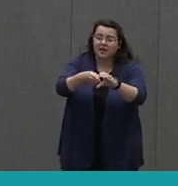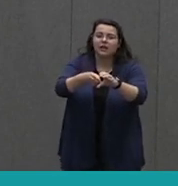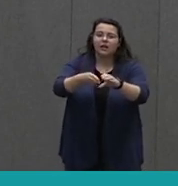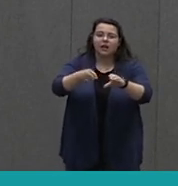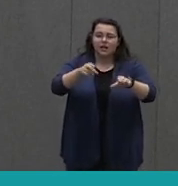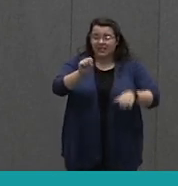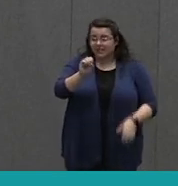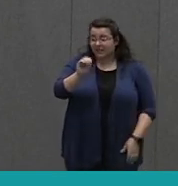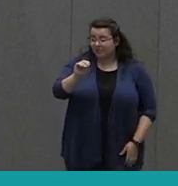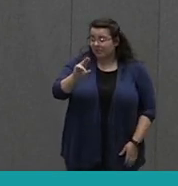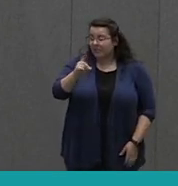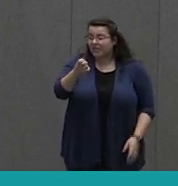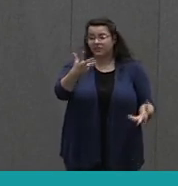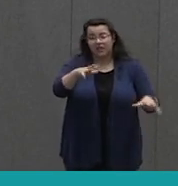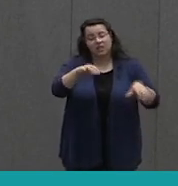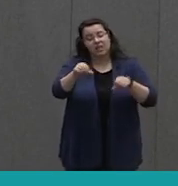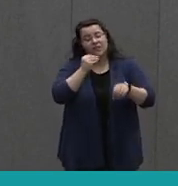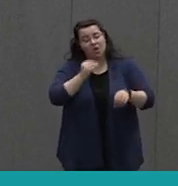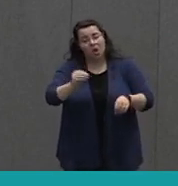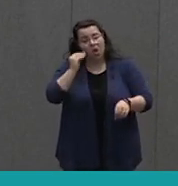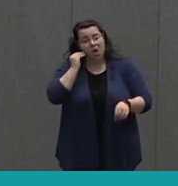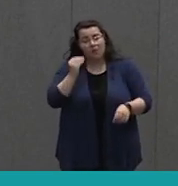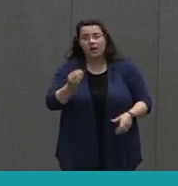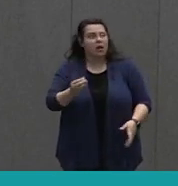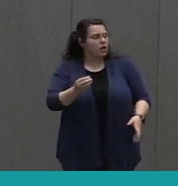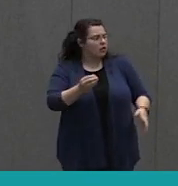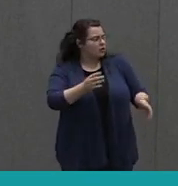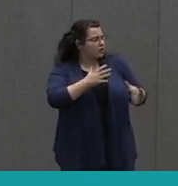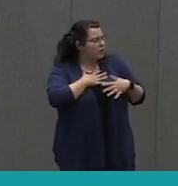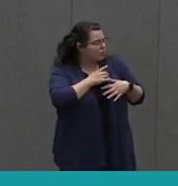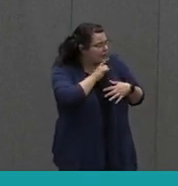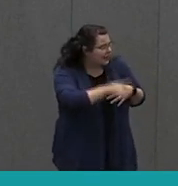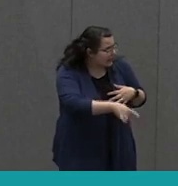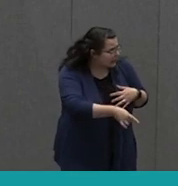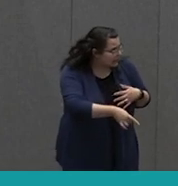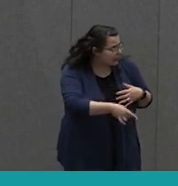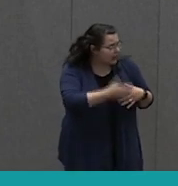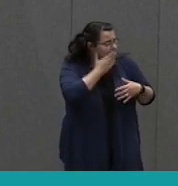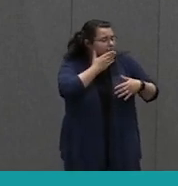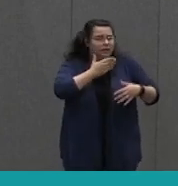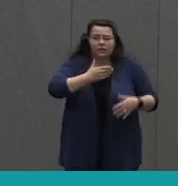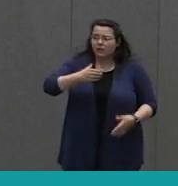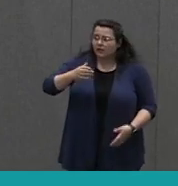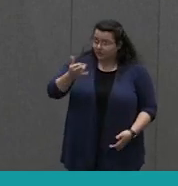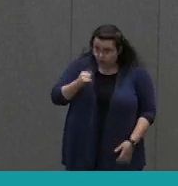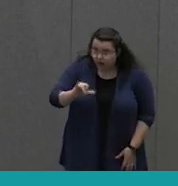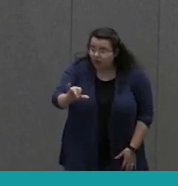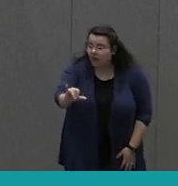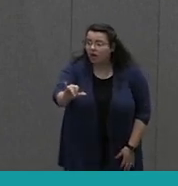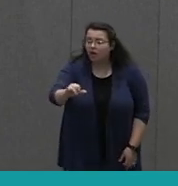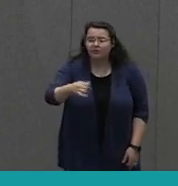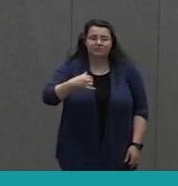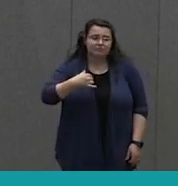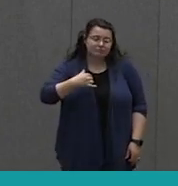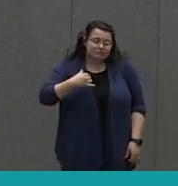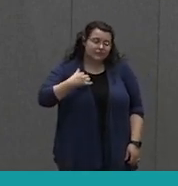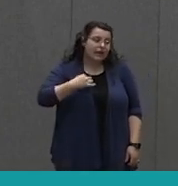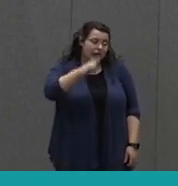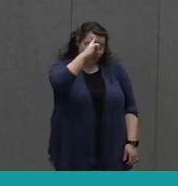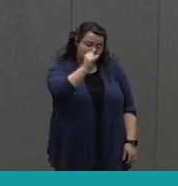It's nice when you start feeling better, huh? Hare and Mole rode around the bend in the